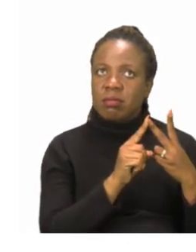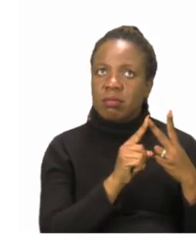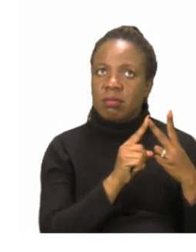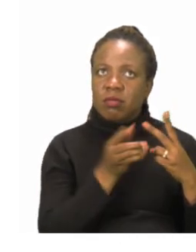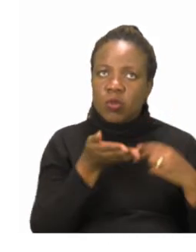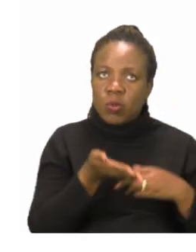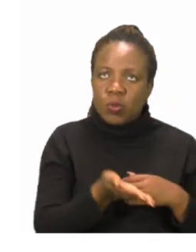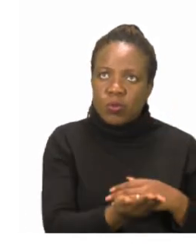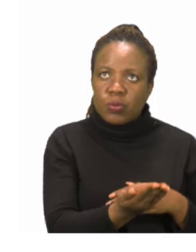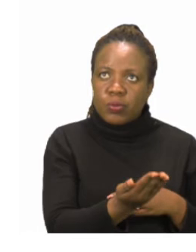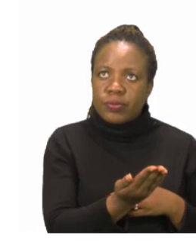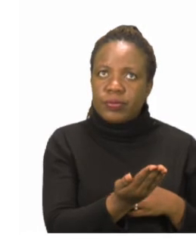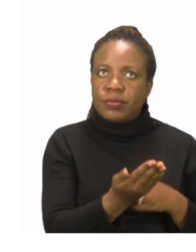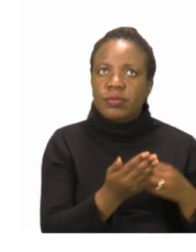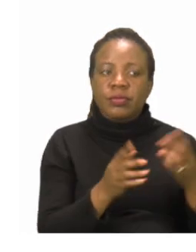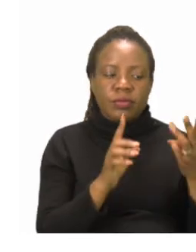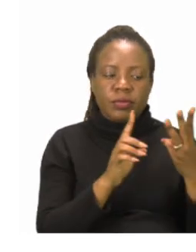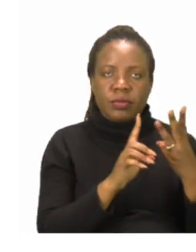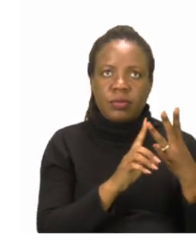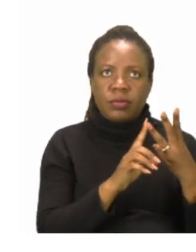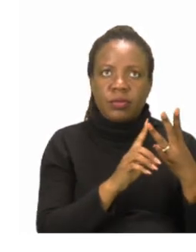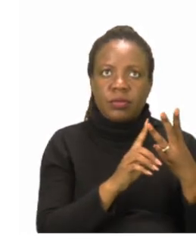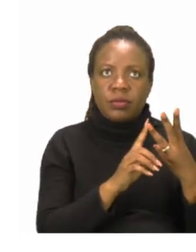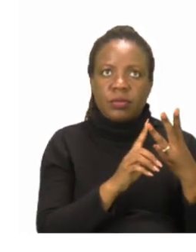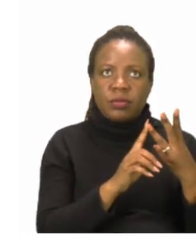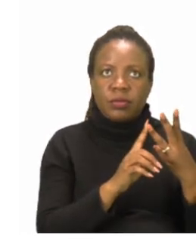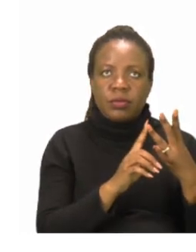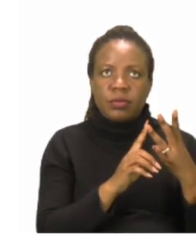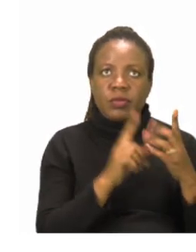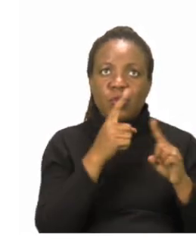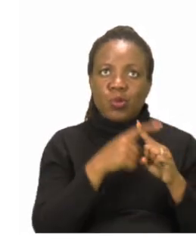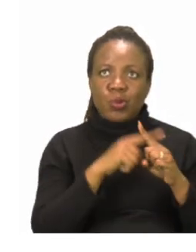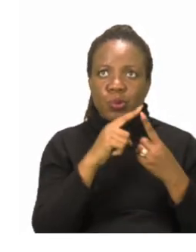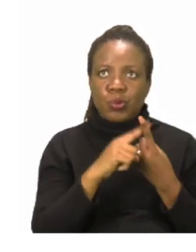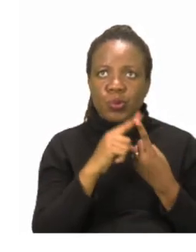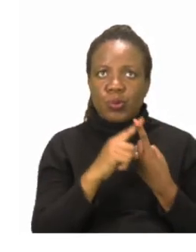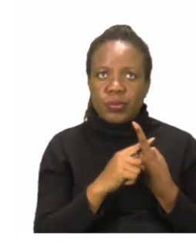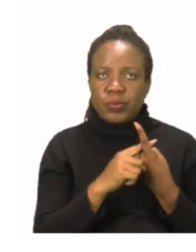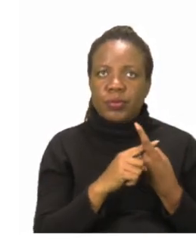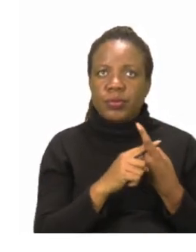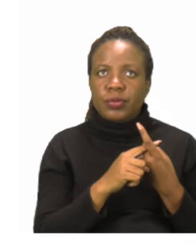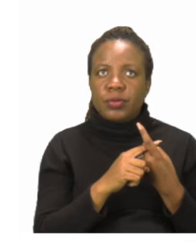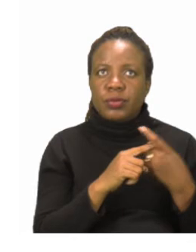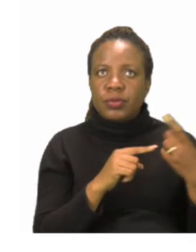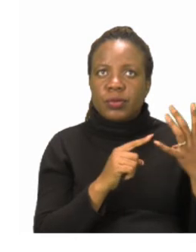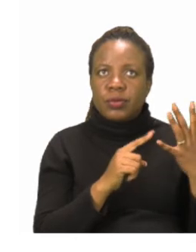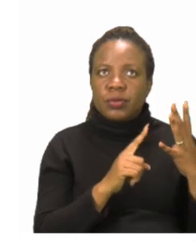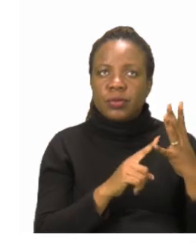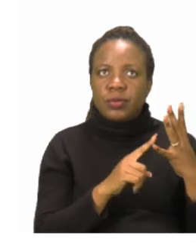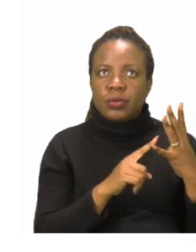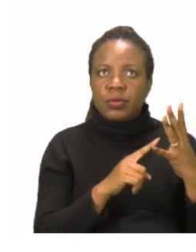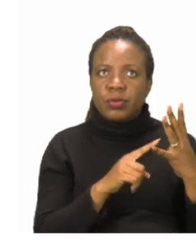shovel. Then we have a picture of a carrot. Then we have a picture of